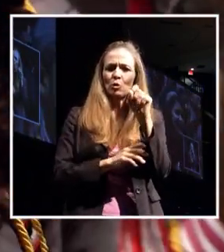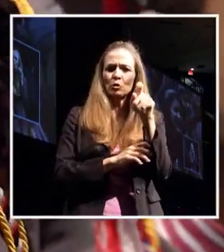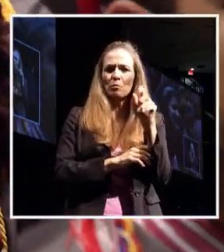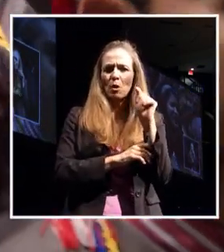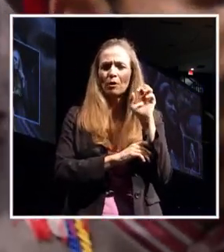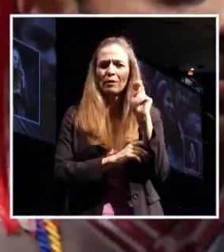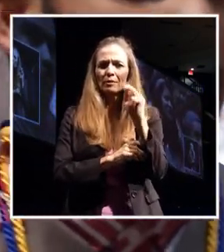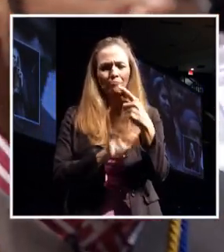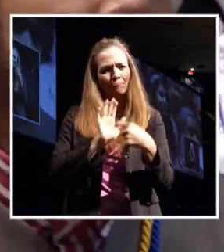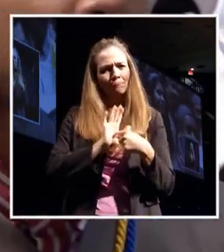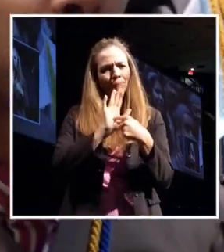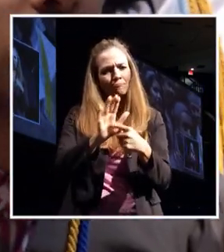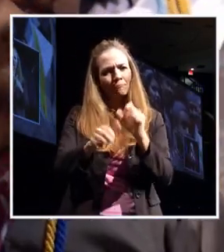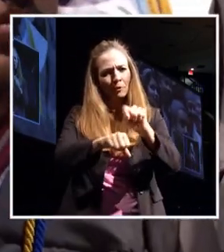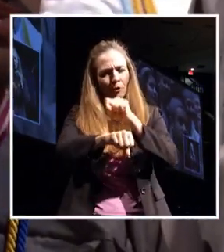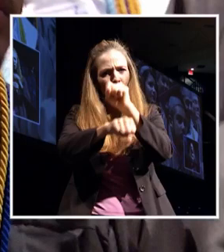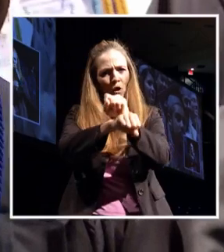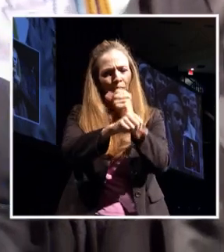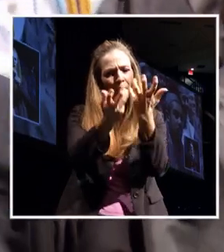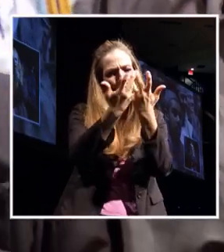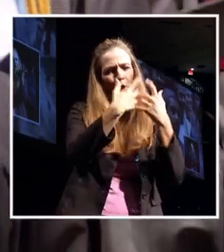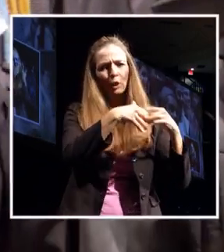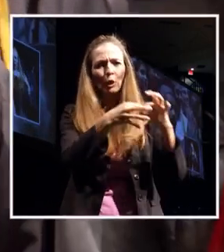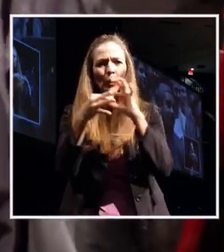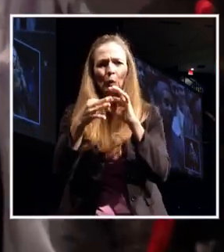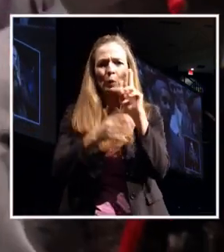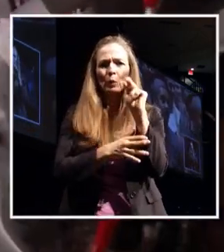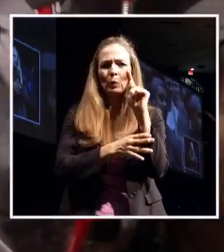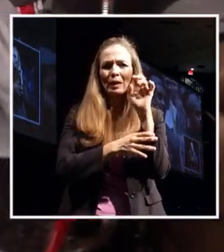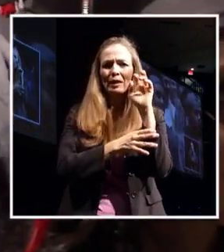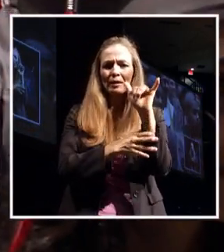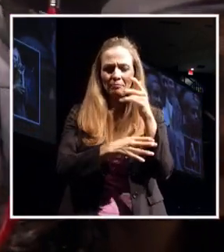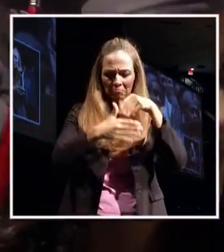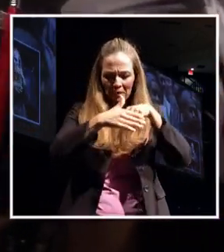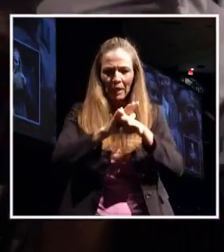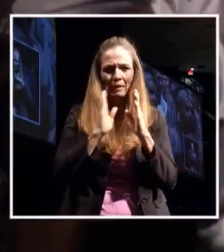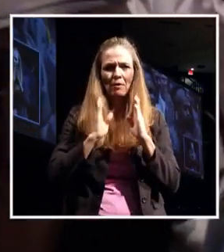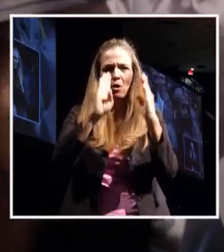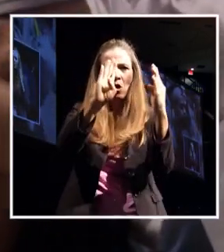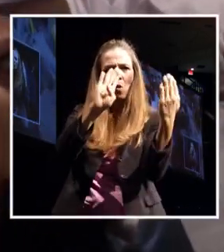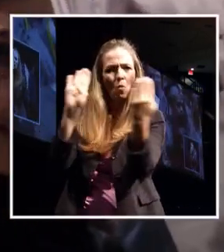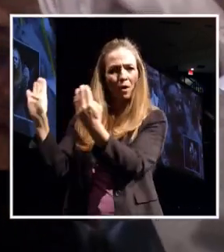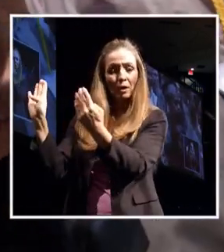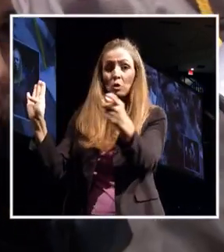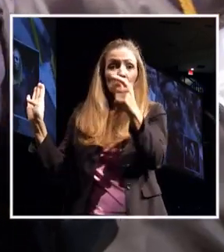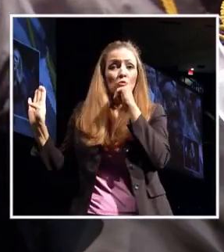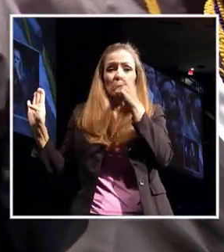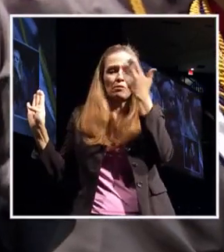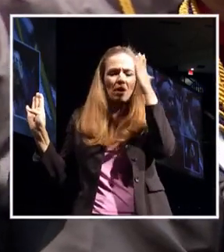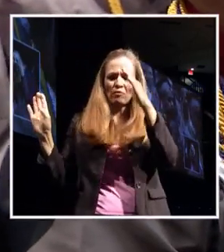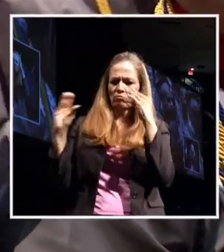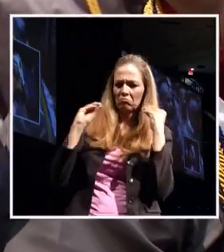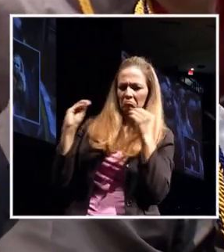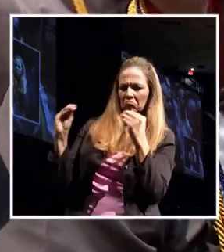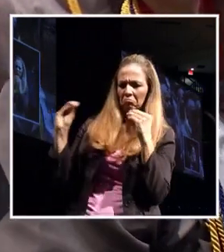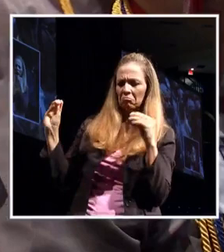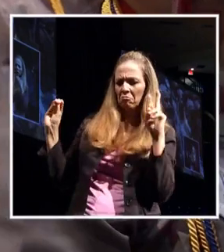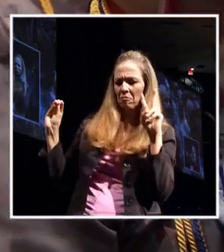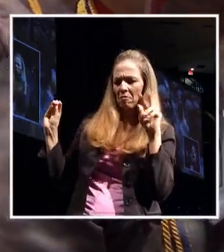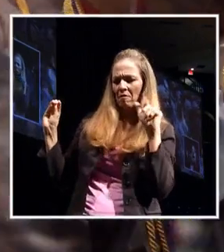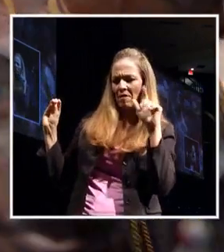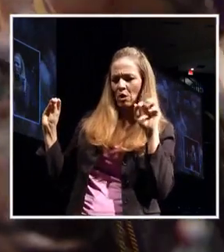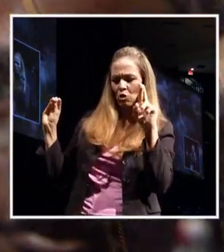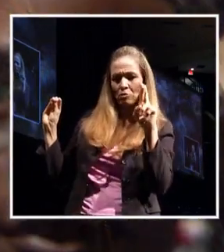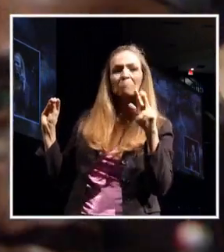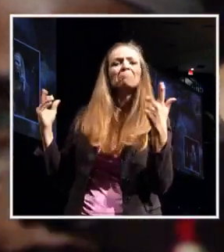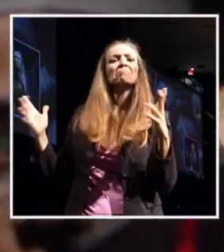have demonstrated solidarity and unity from the time you entered our hallways. You did not have to be taught the meaning of valor.